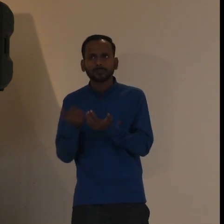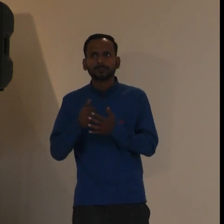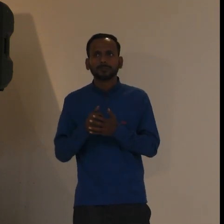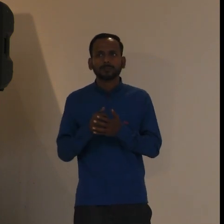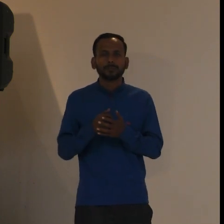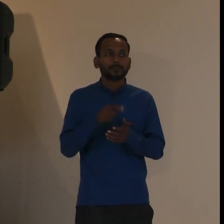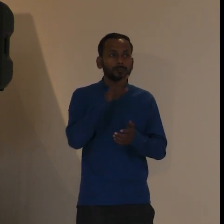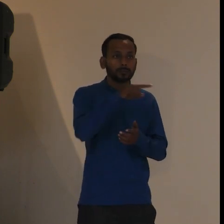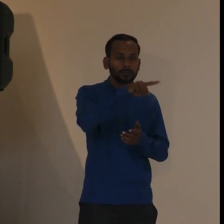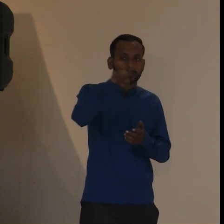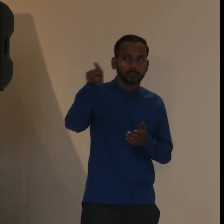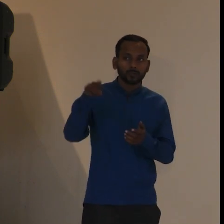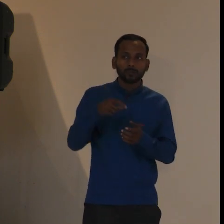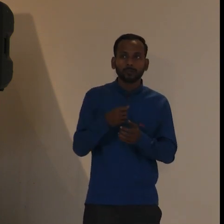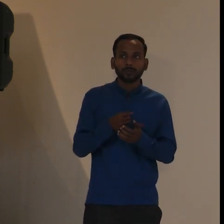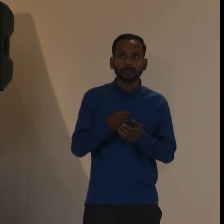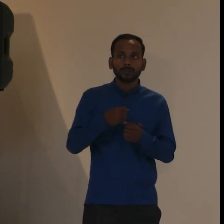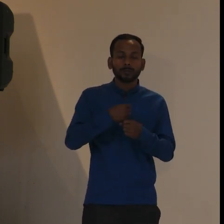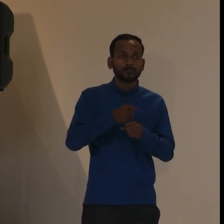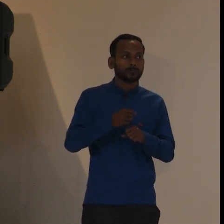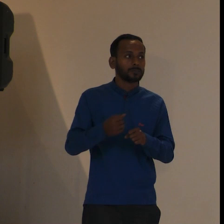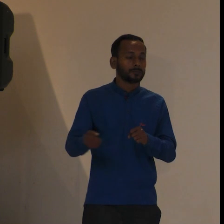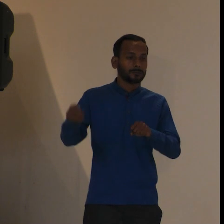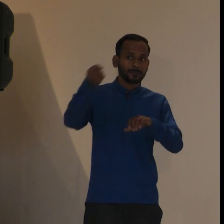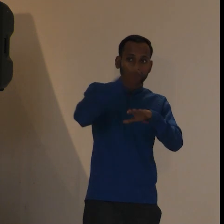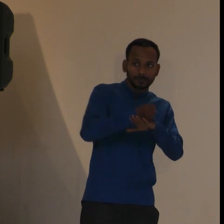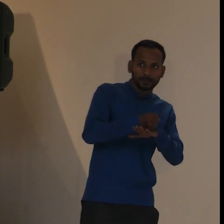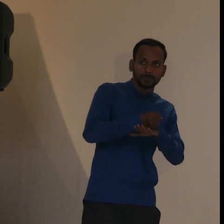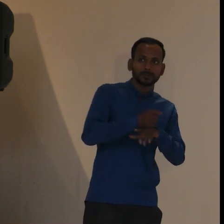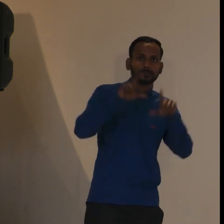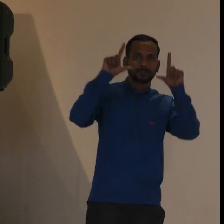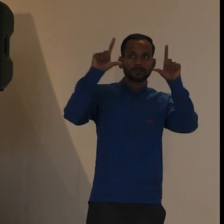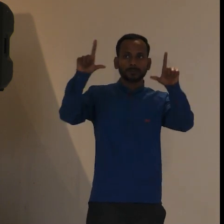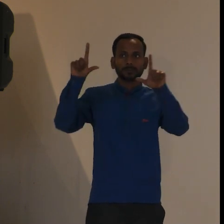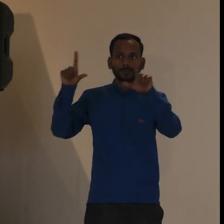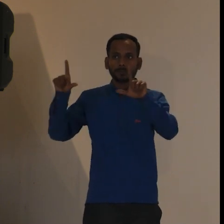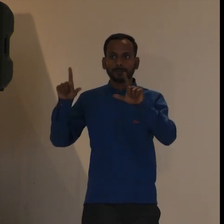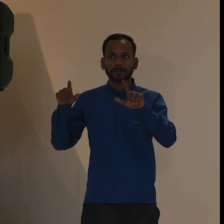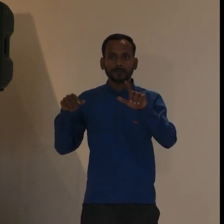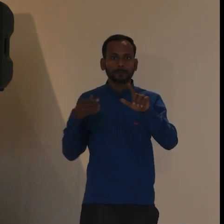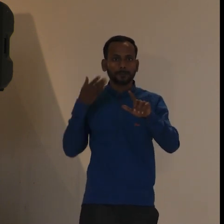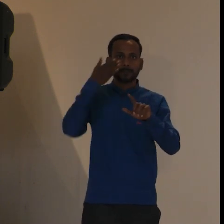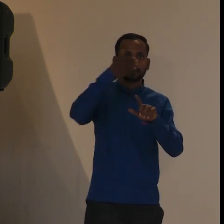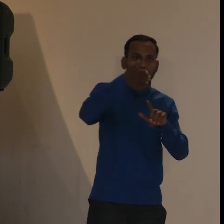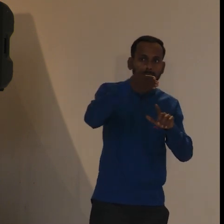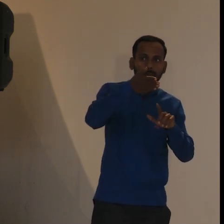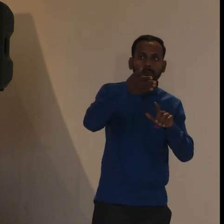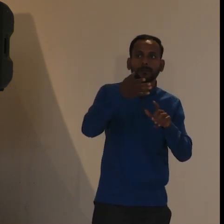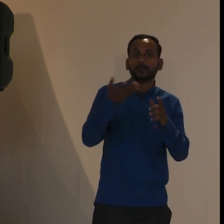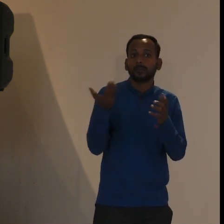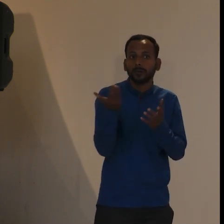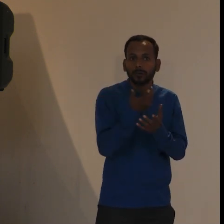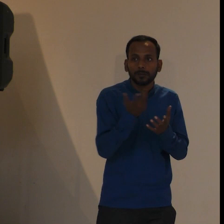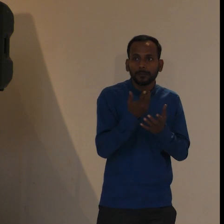of these objects often took place within the context of the Christian orders. Right. like the Jesuits, right? And the Jesuits